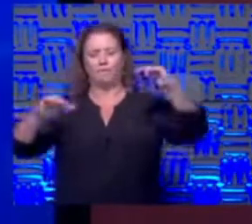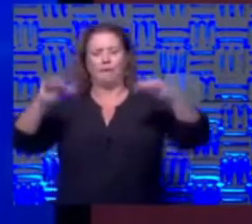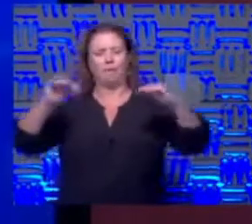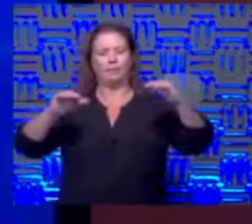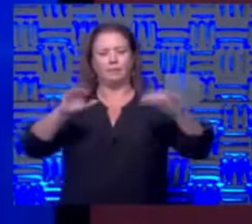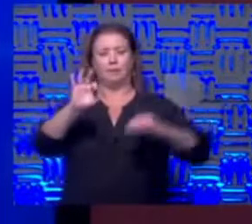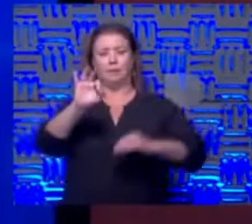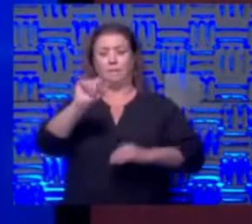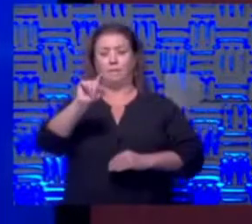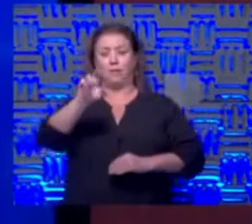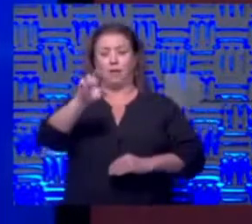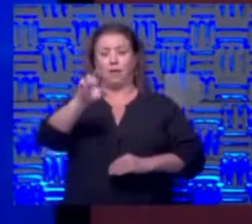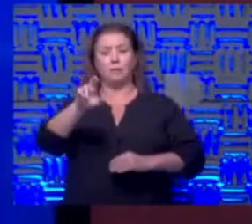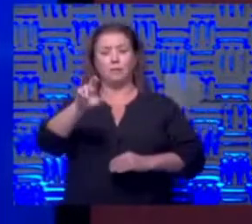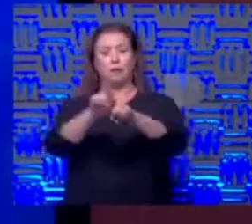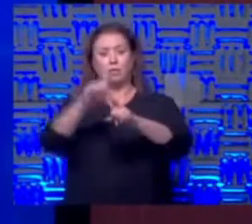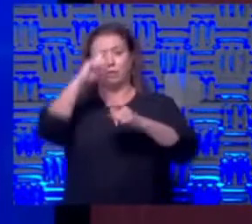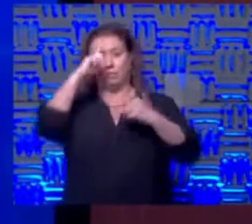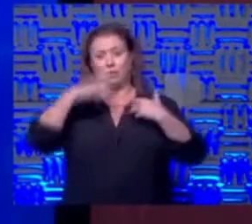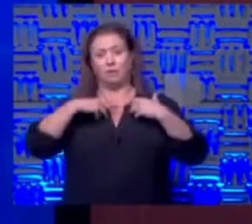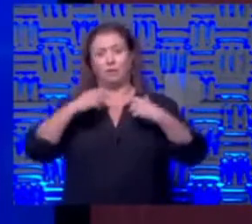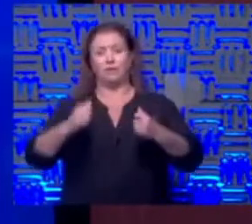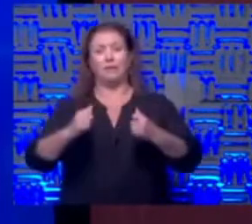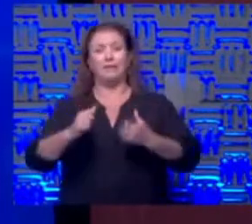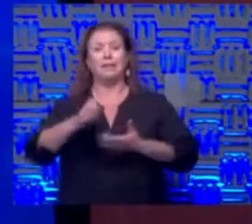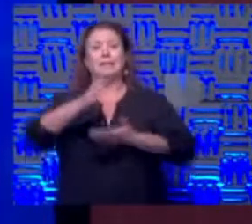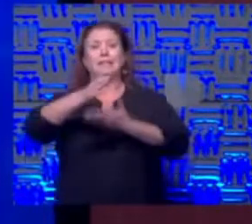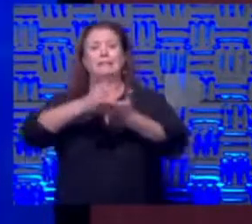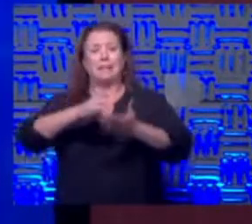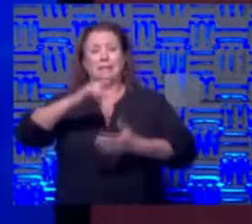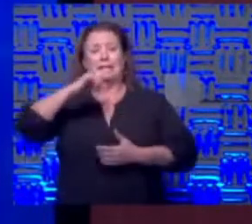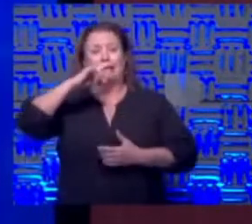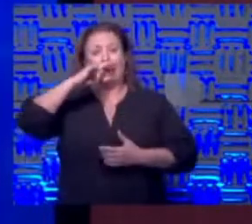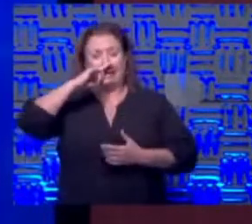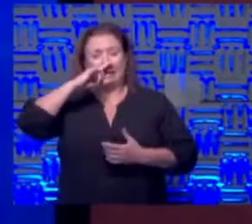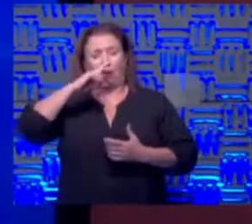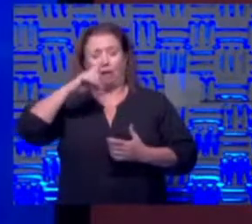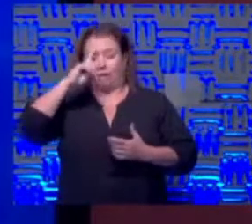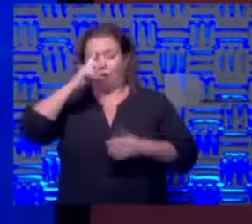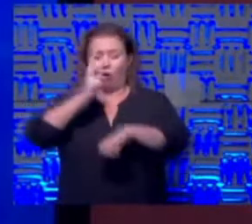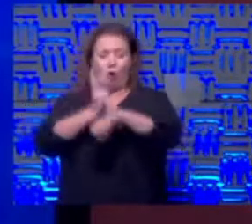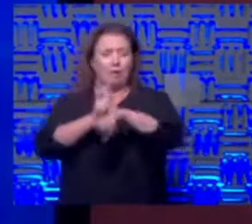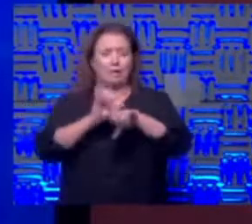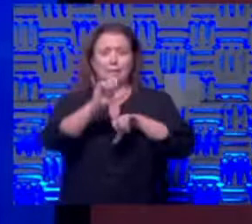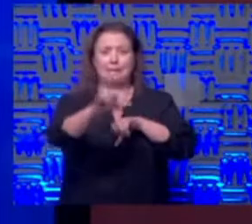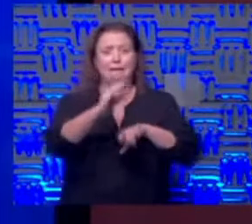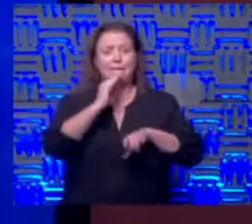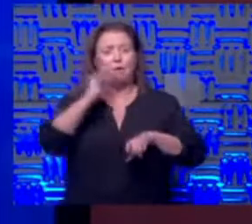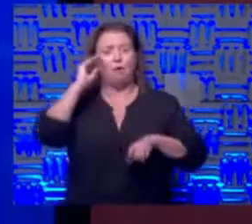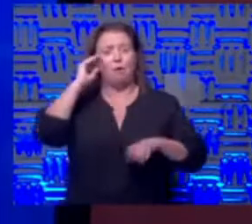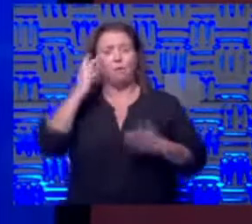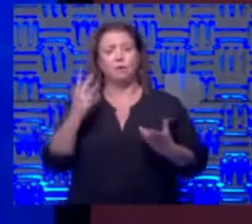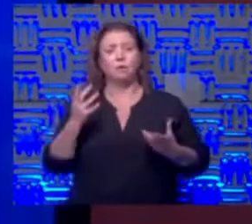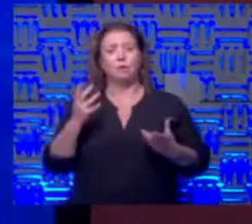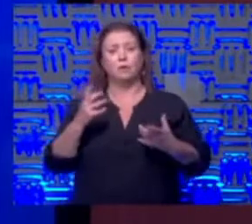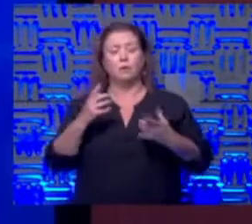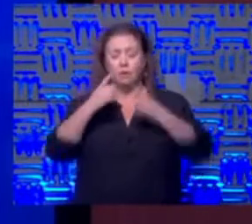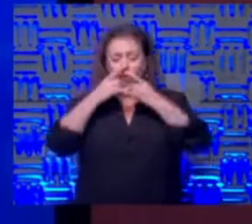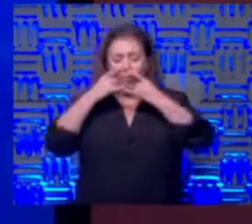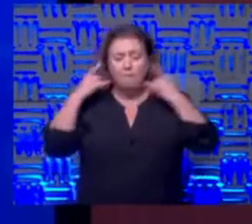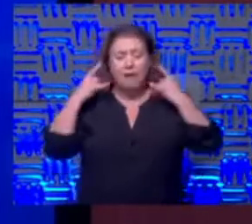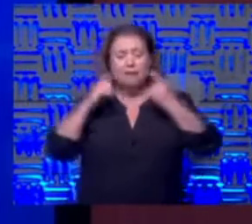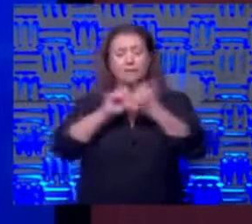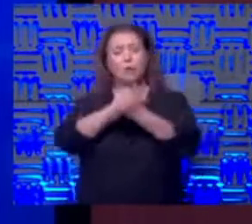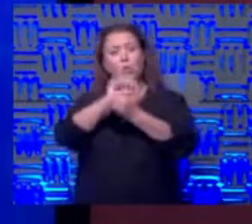with the mental health. Some of my patients have kids whose mental health is challenged by being at home. You know what? Try and get them to wear a mask, wash their